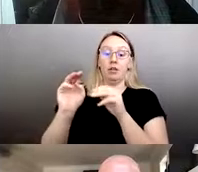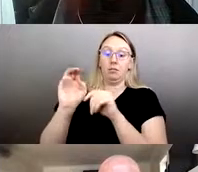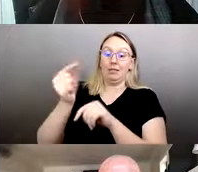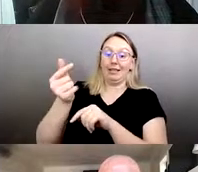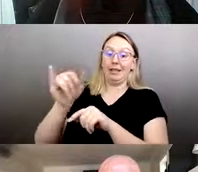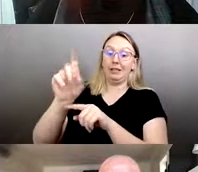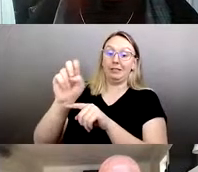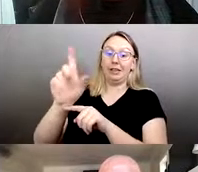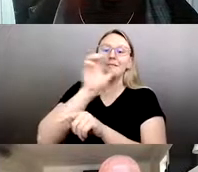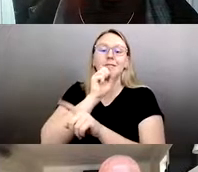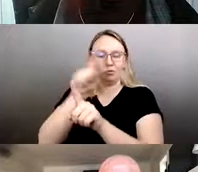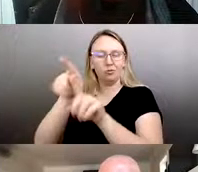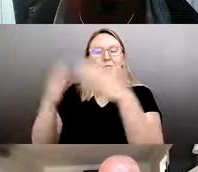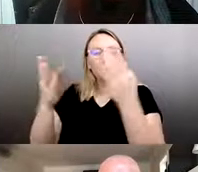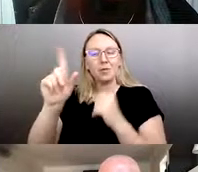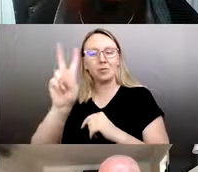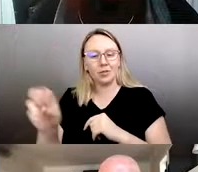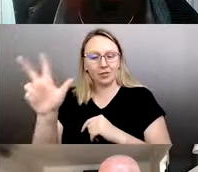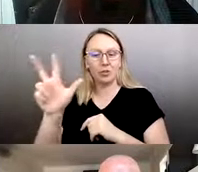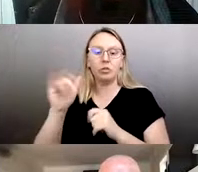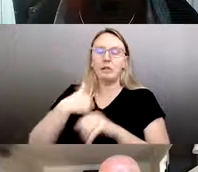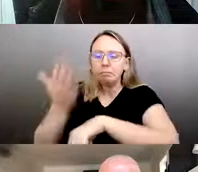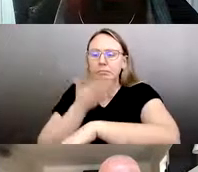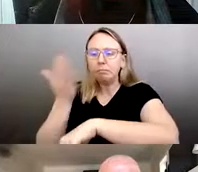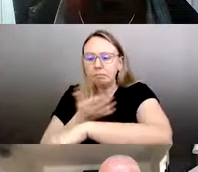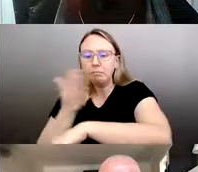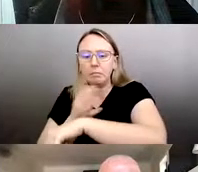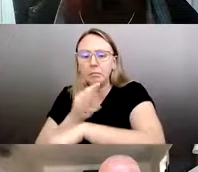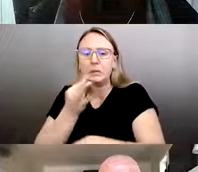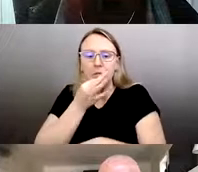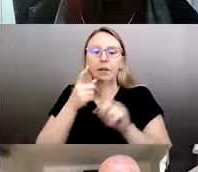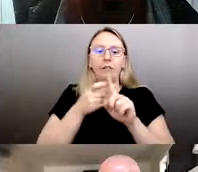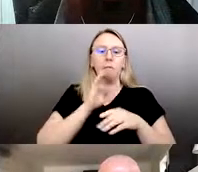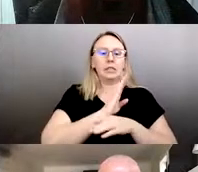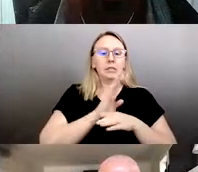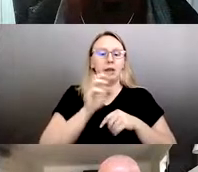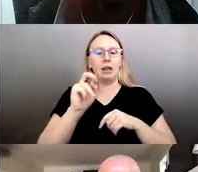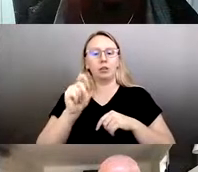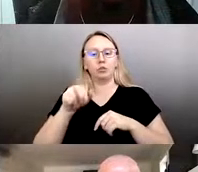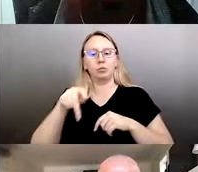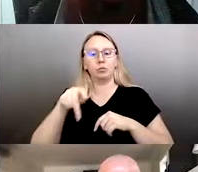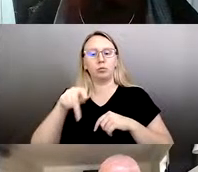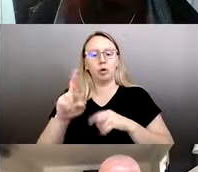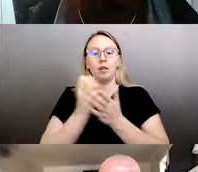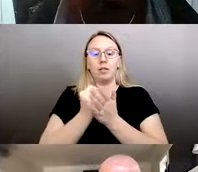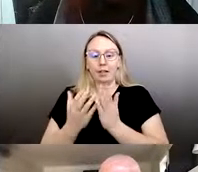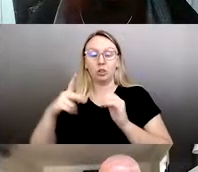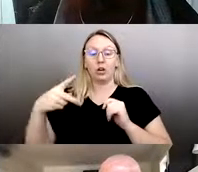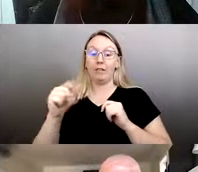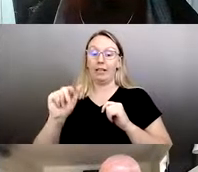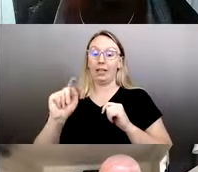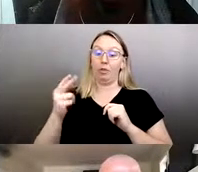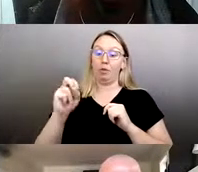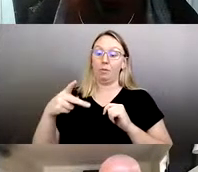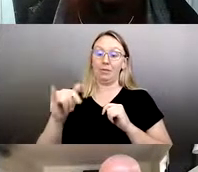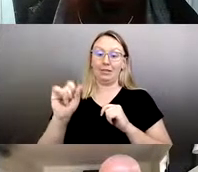after meticulous renovation by Chicago businessman, entrepreneur, collector, and philanthropist Richard Driehaus, who just passed